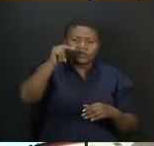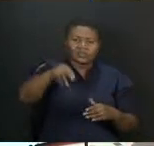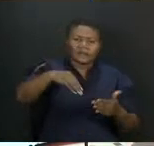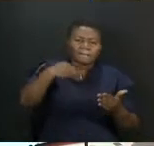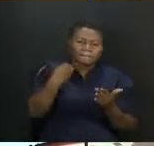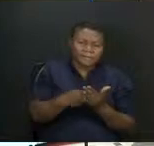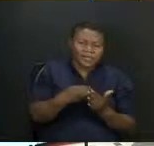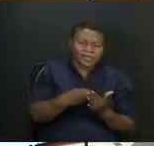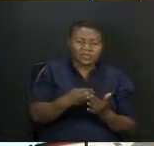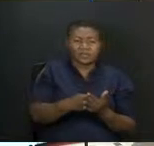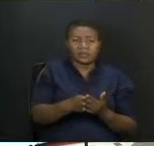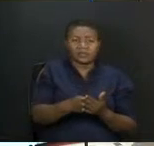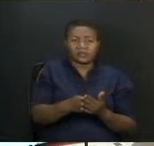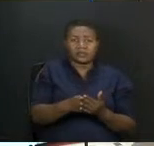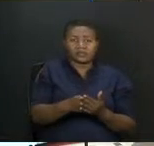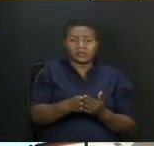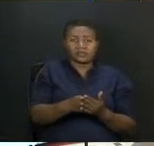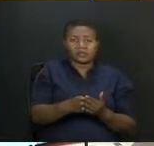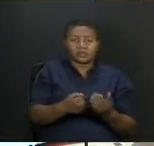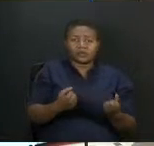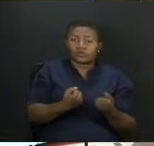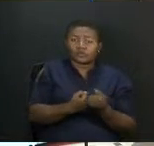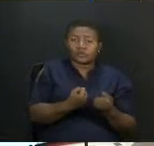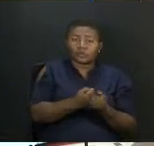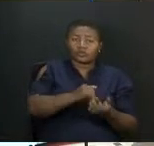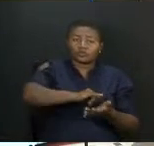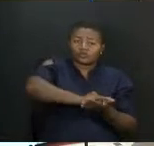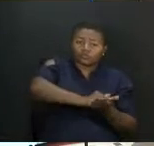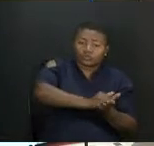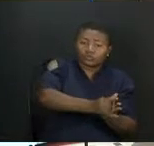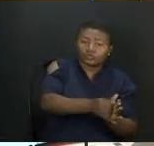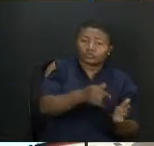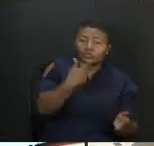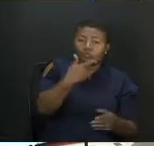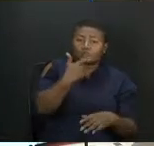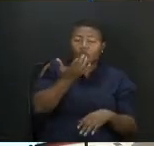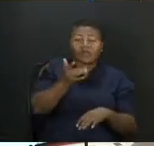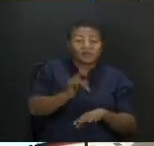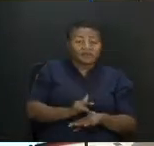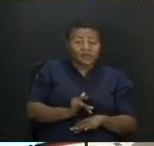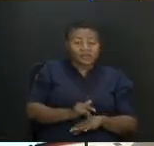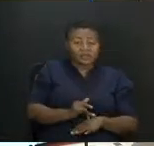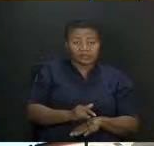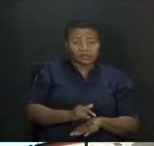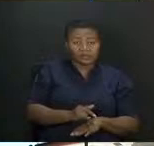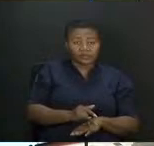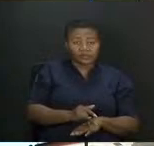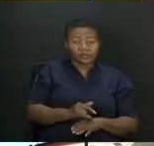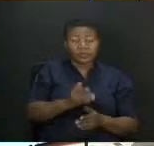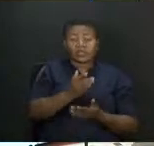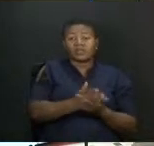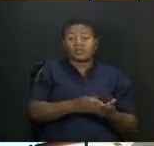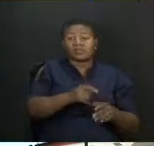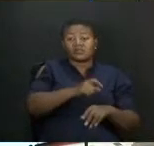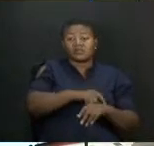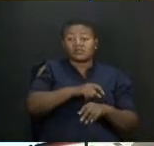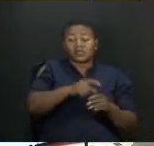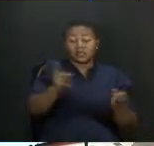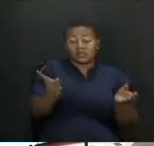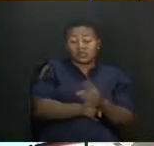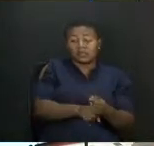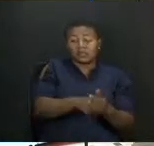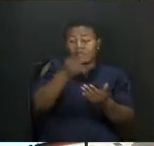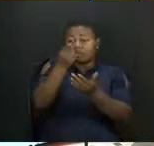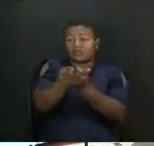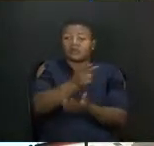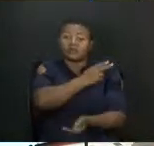them. Those who go through the challenge, when they are discharged, even food to eat is a problem. So